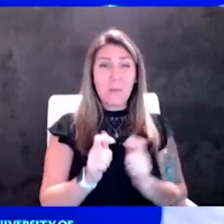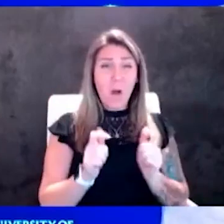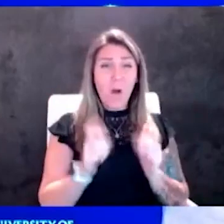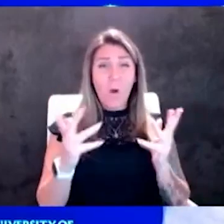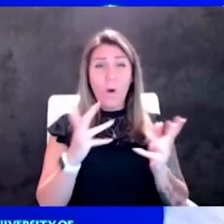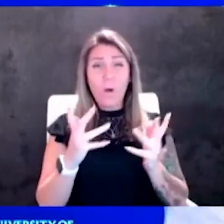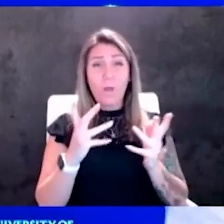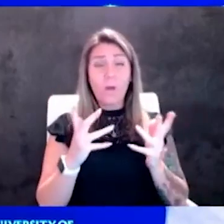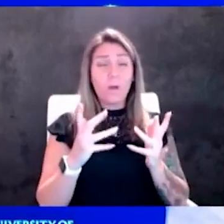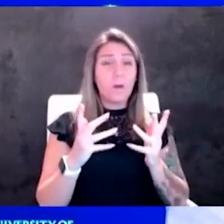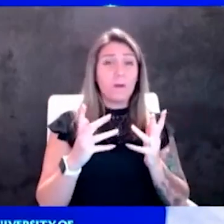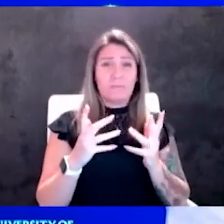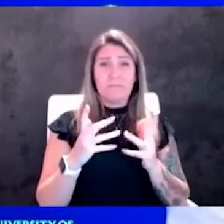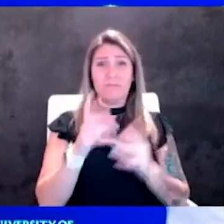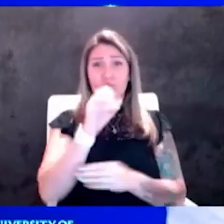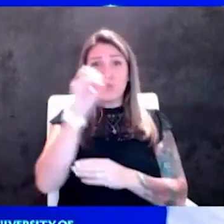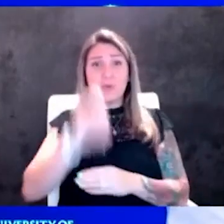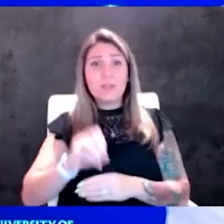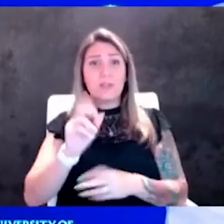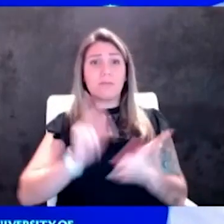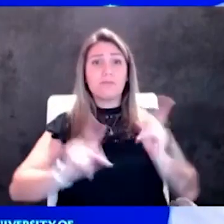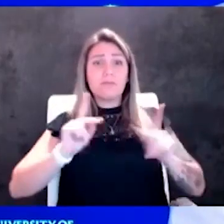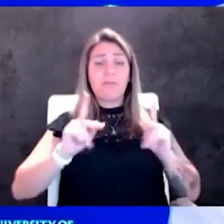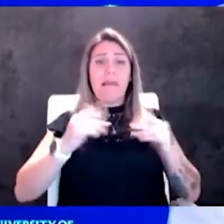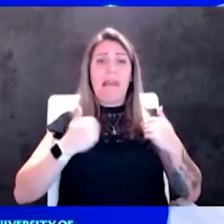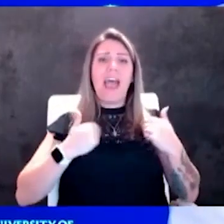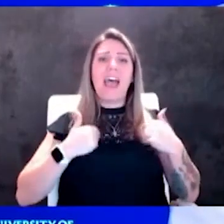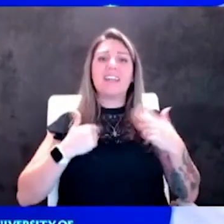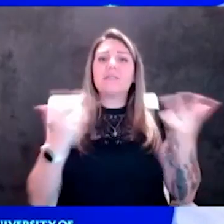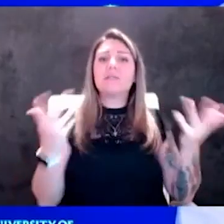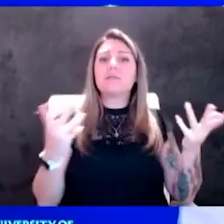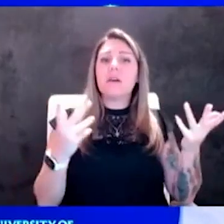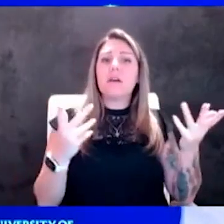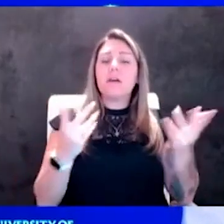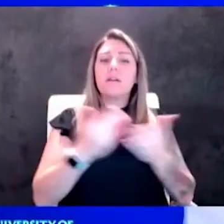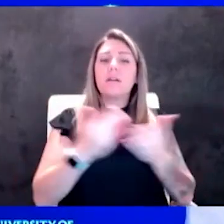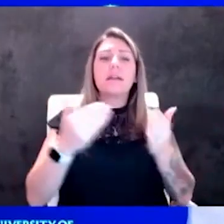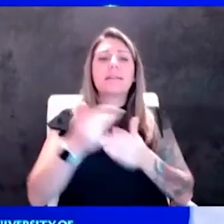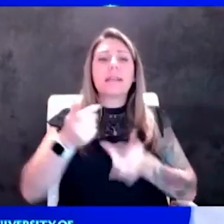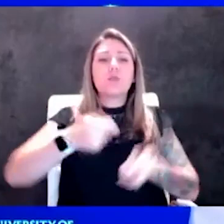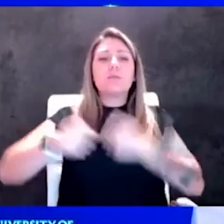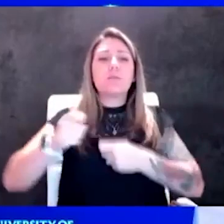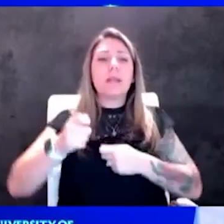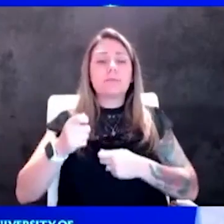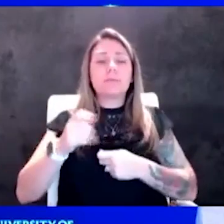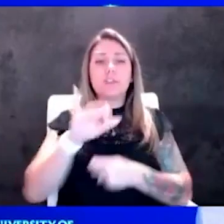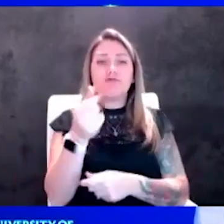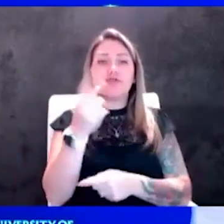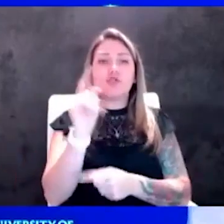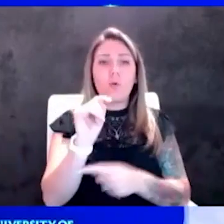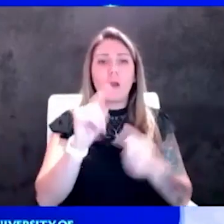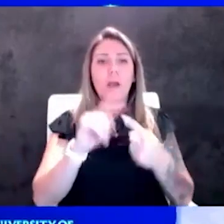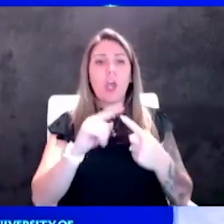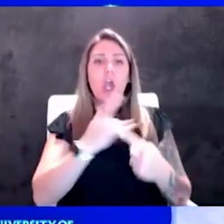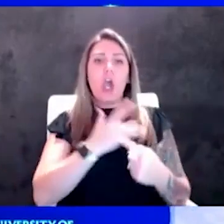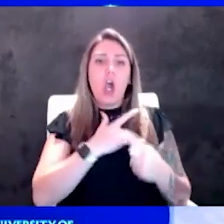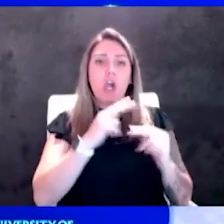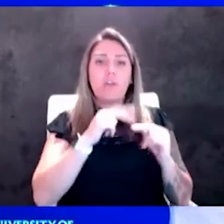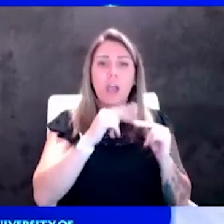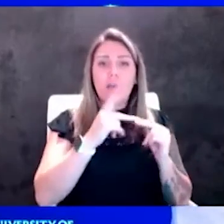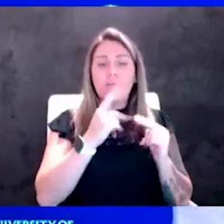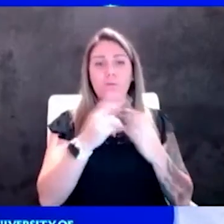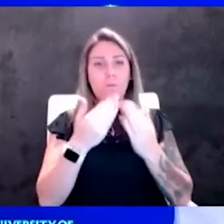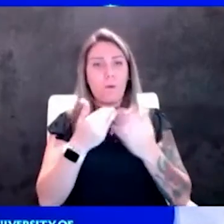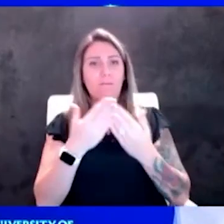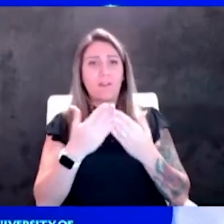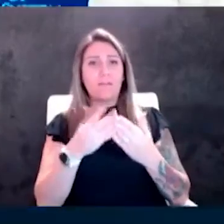proportion of the population that has those foreign bodies, those joints or those heart valves or something of that nature. But you need to speak with your medical team about that. You